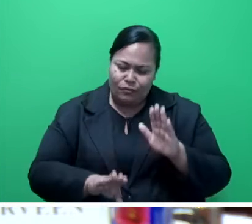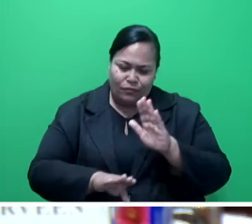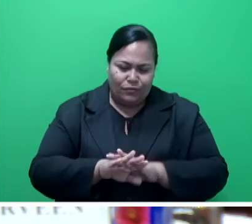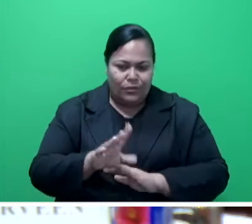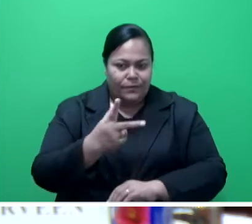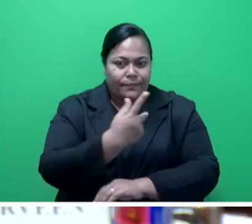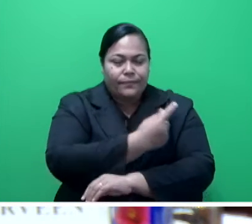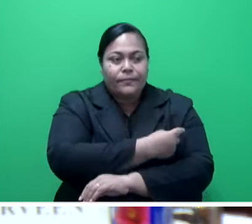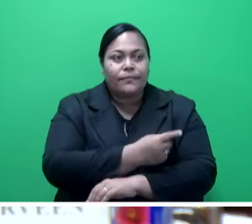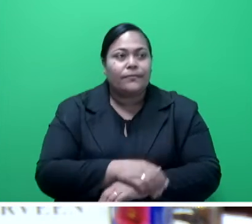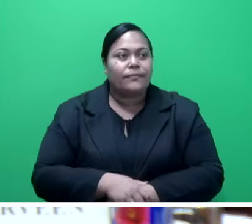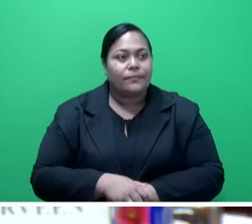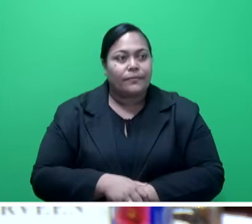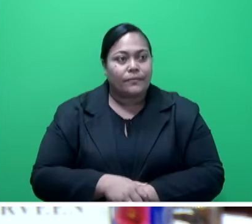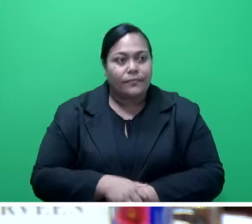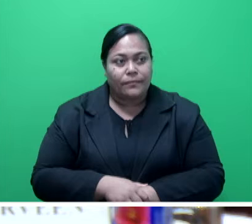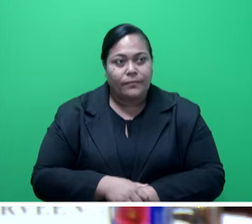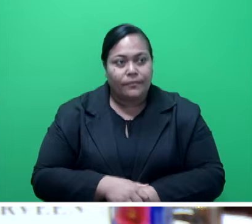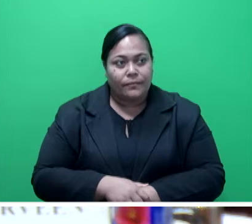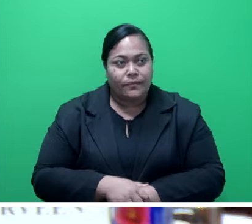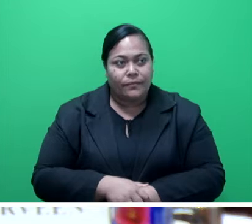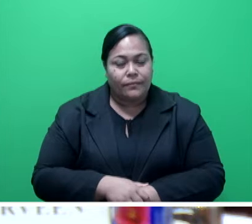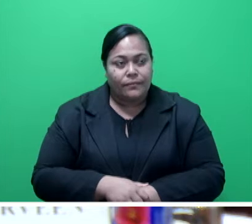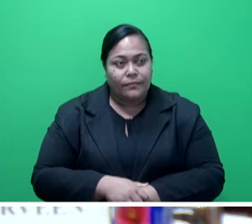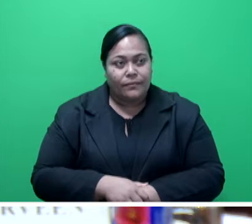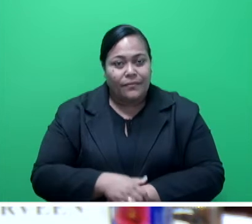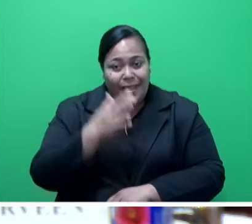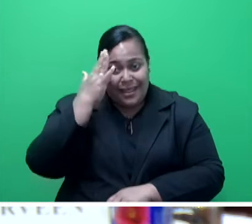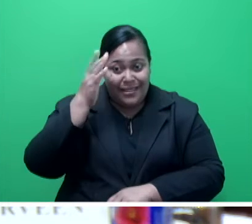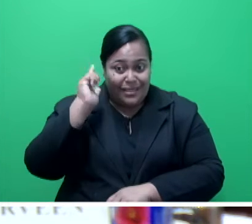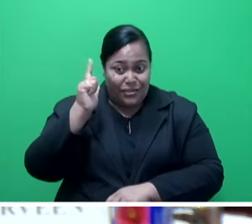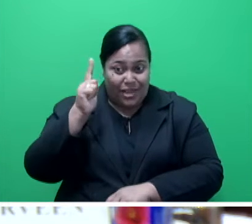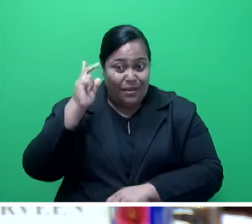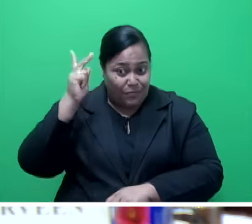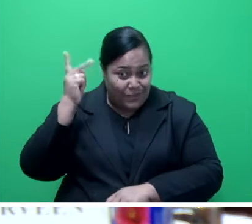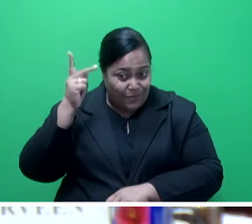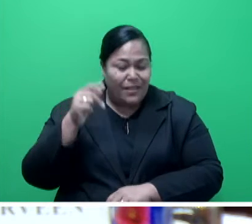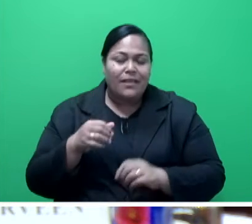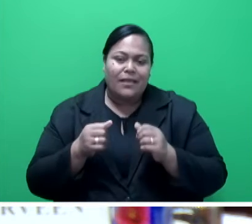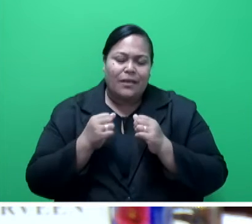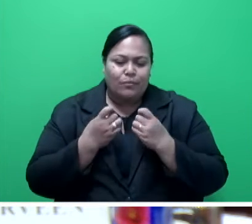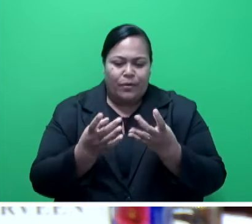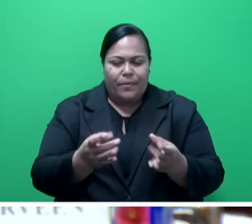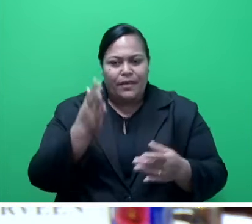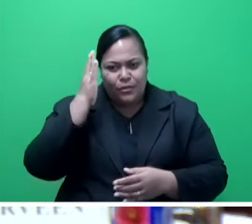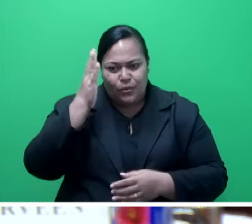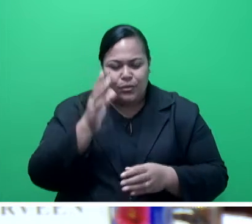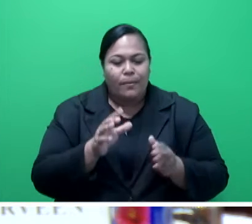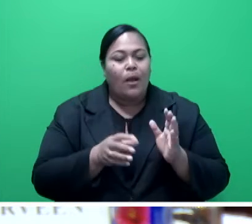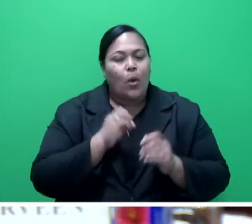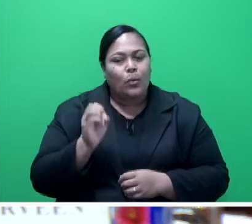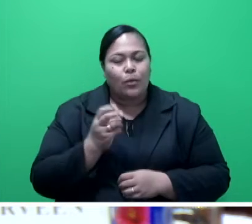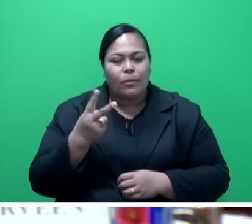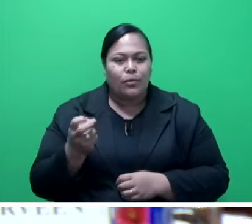sir. Heads of schools started preparing the schools from October 2021 by using the free education grant to